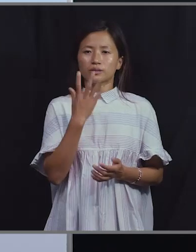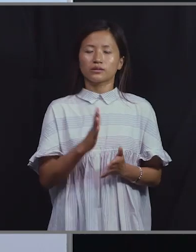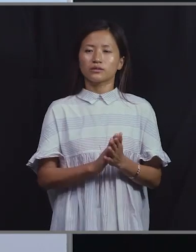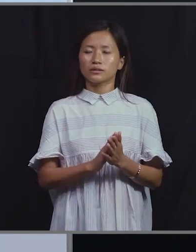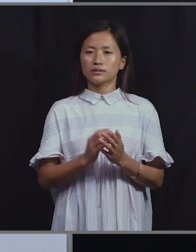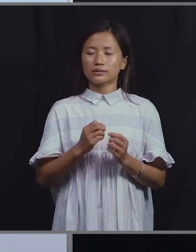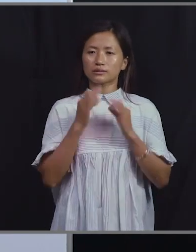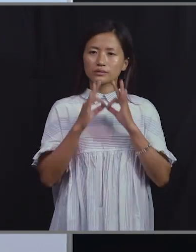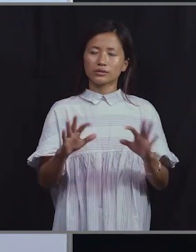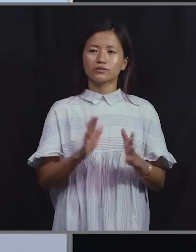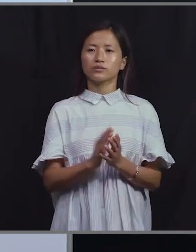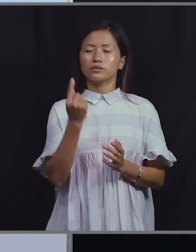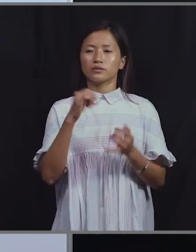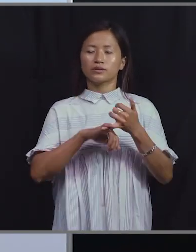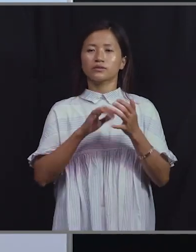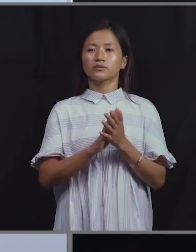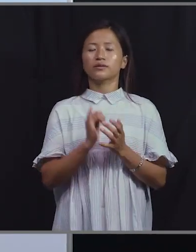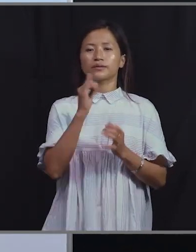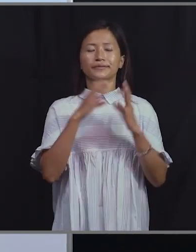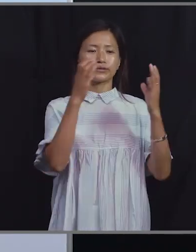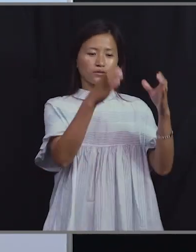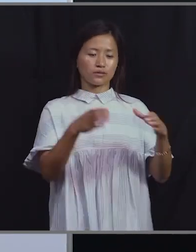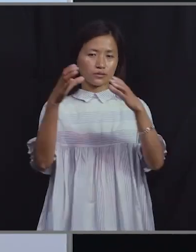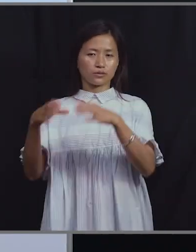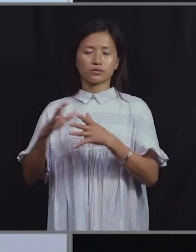US in industrial.